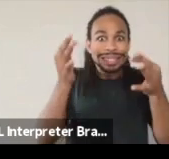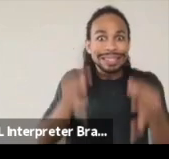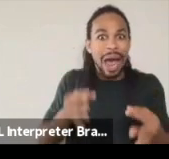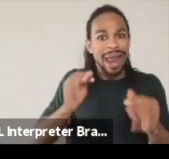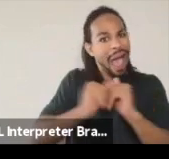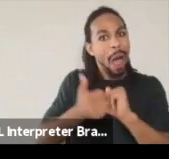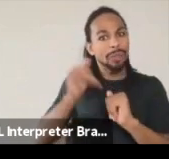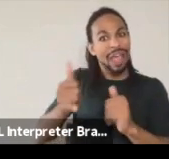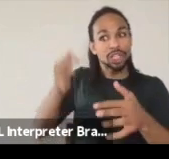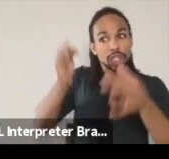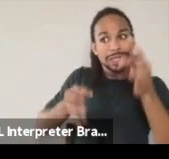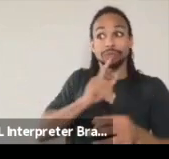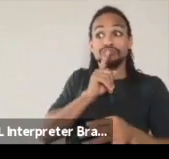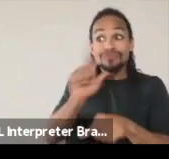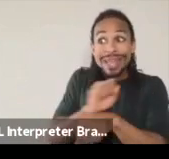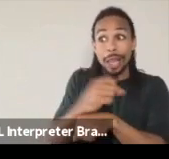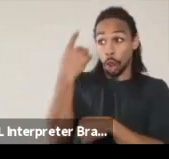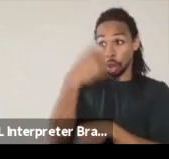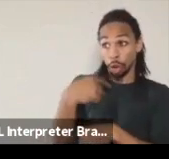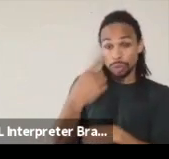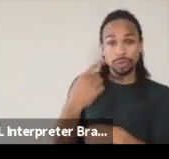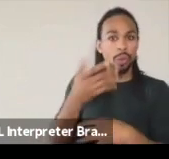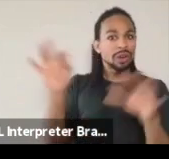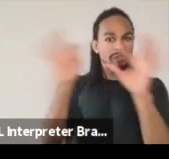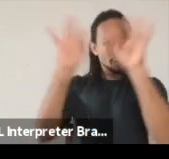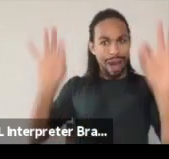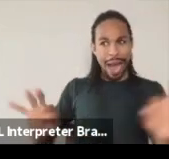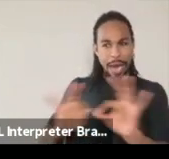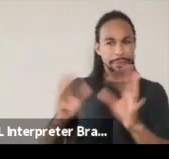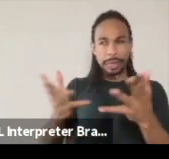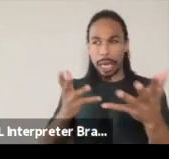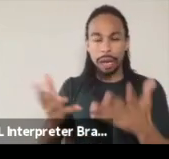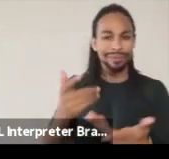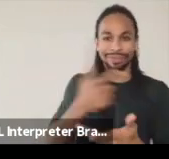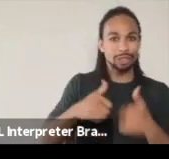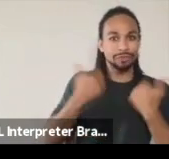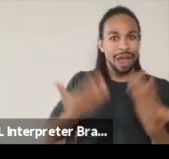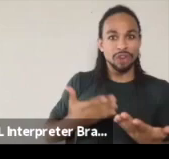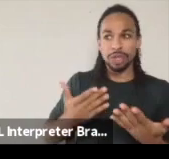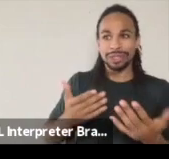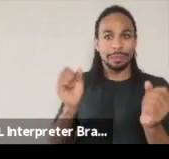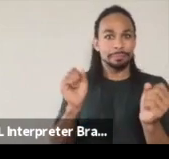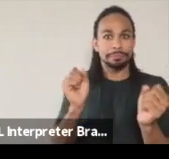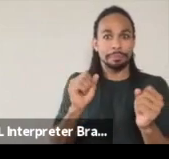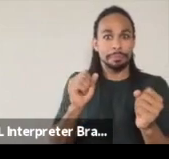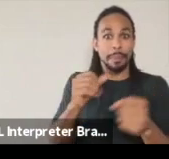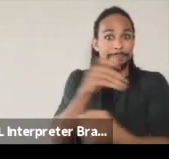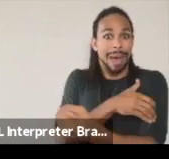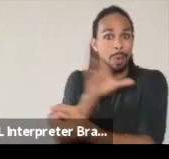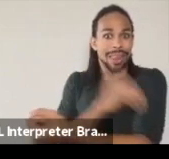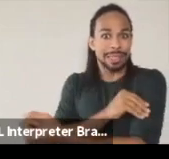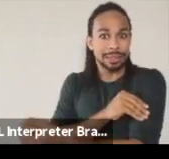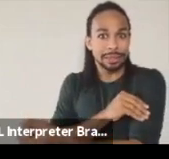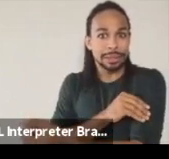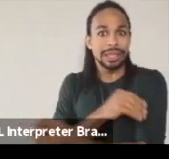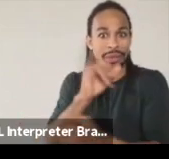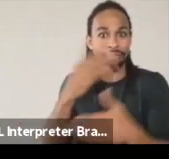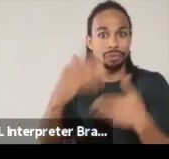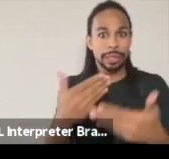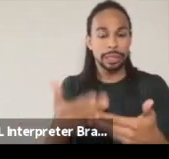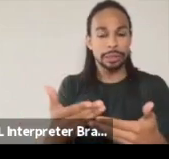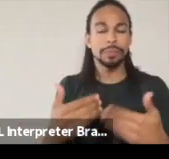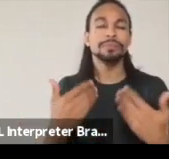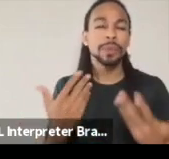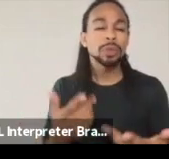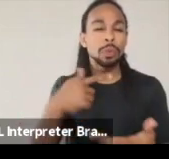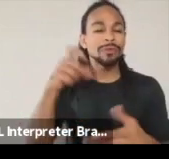or how that is framed. And so I think that, yeah, we have to just be really thoughtful and careful about the way that our legal processes actually scaffold